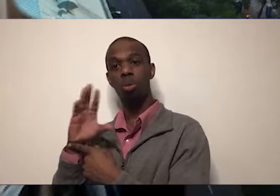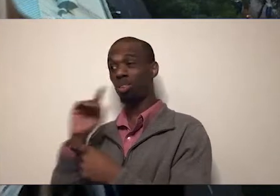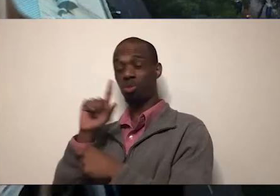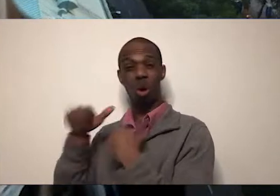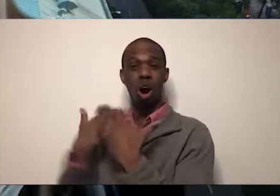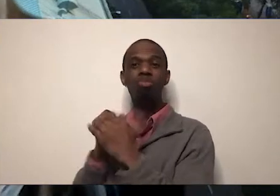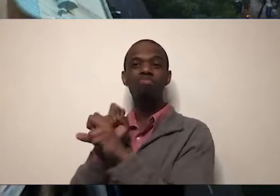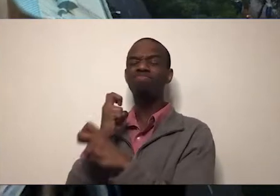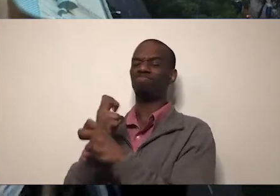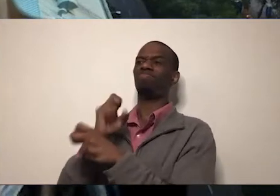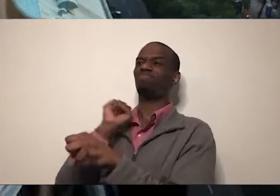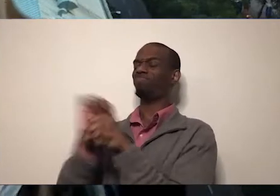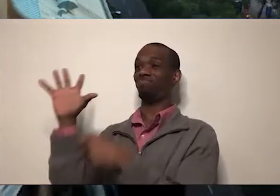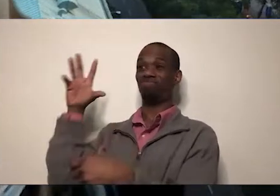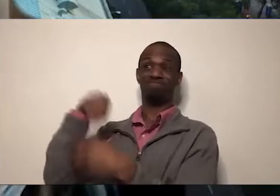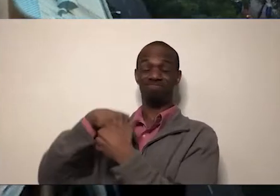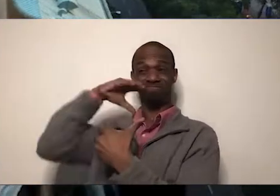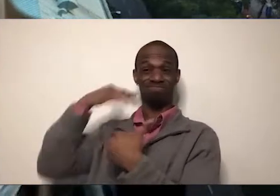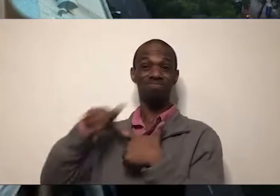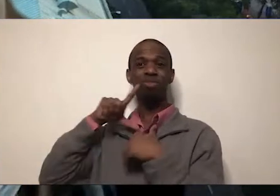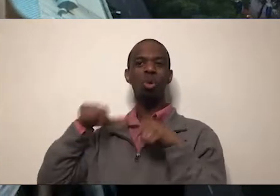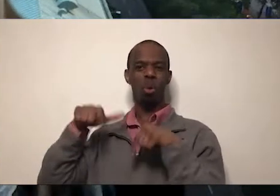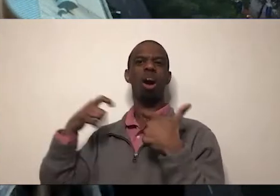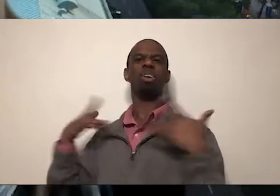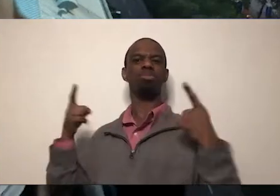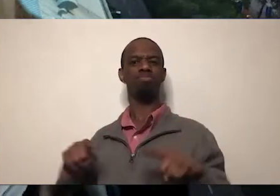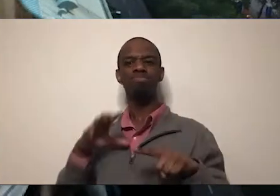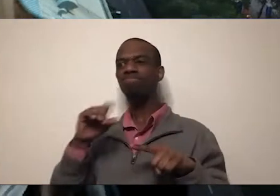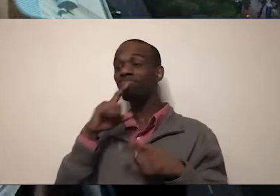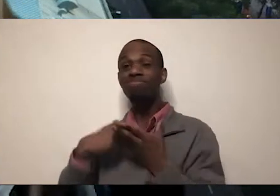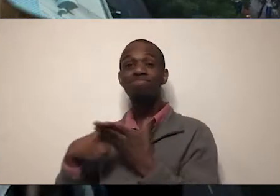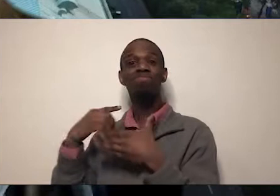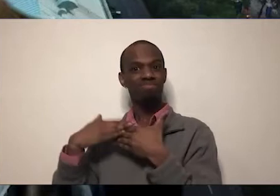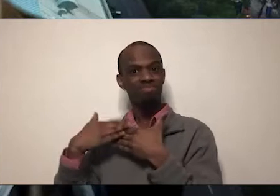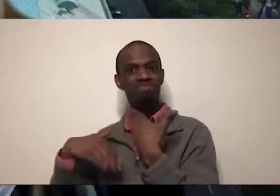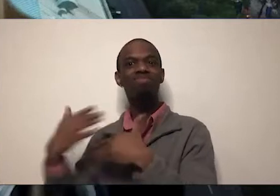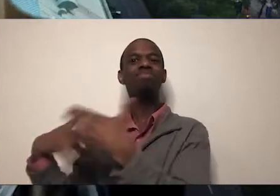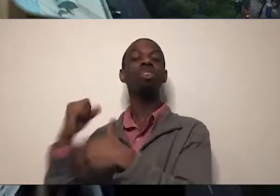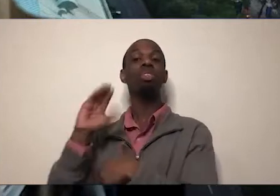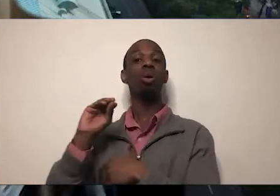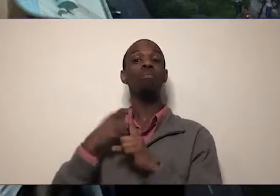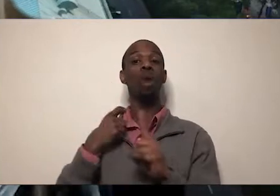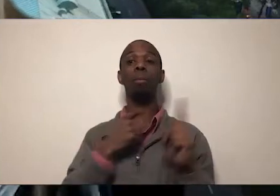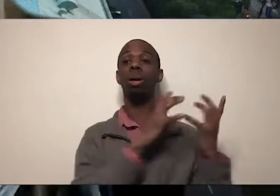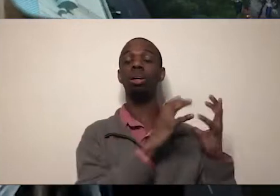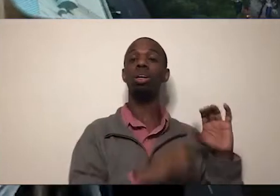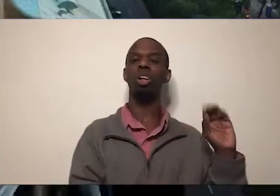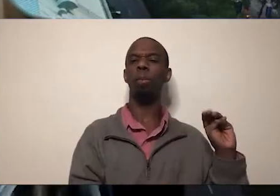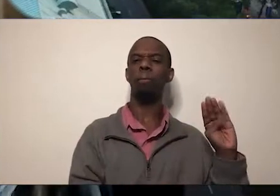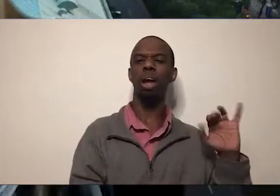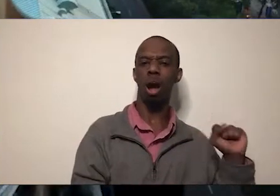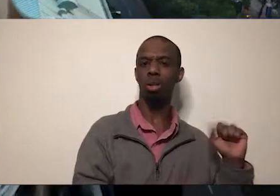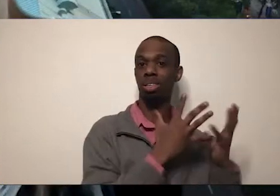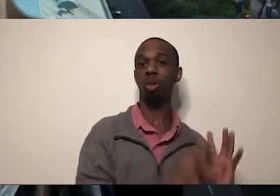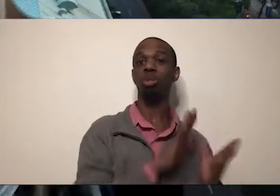Columbia Climate School, which serves as the integrated center of climate activity at Columbia University. Our school aims to